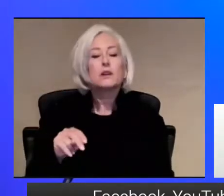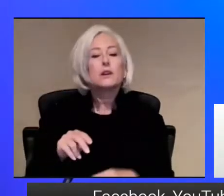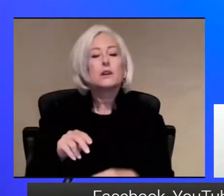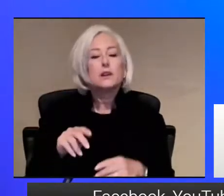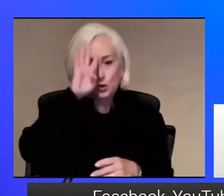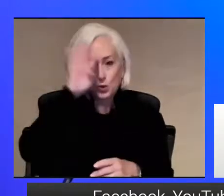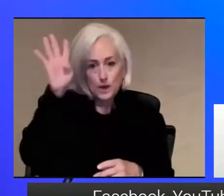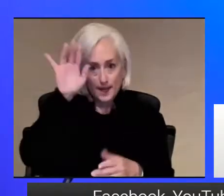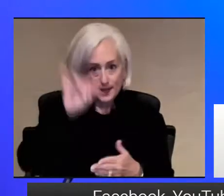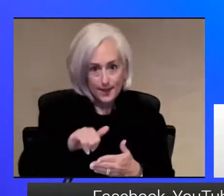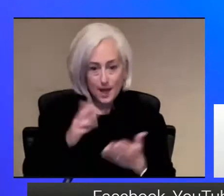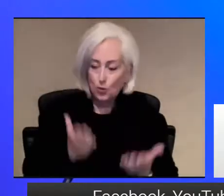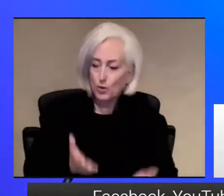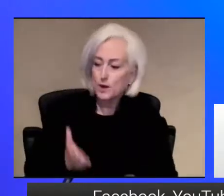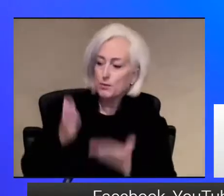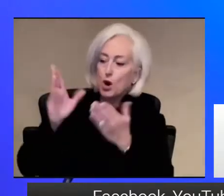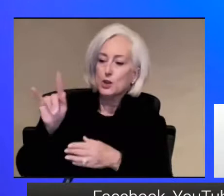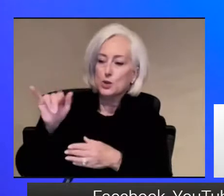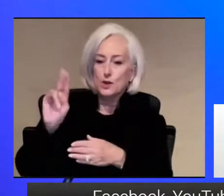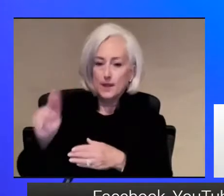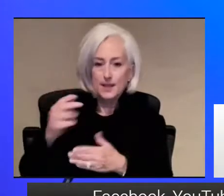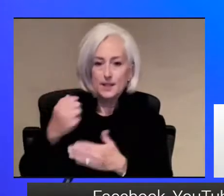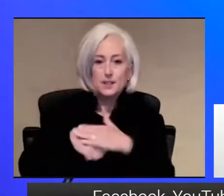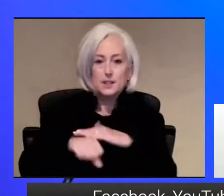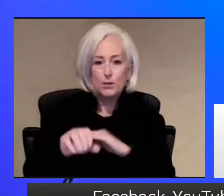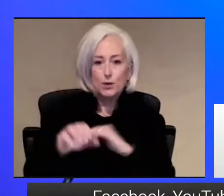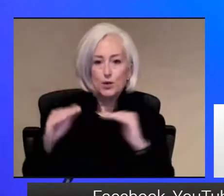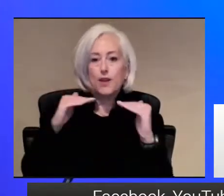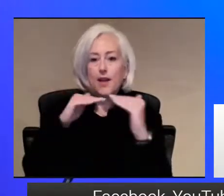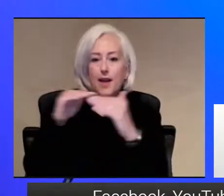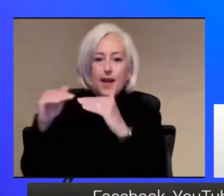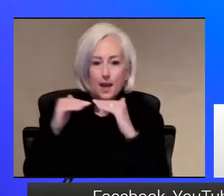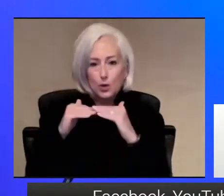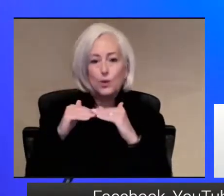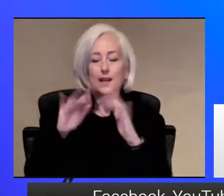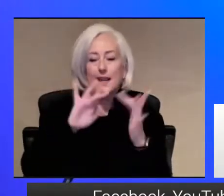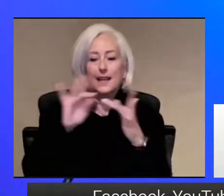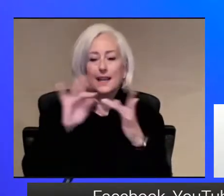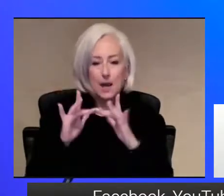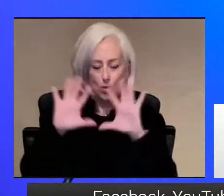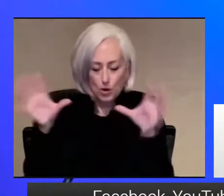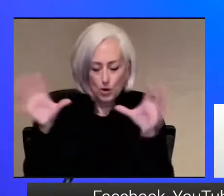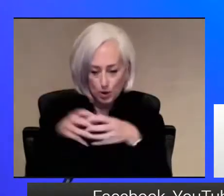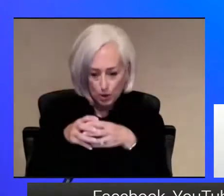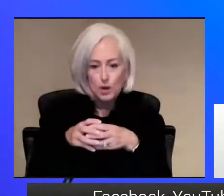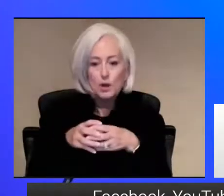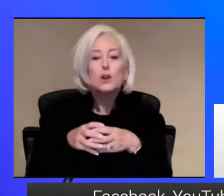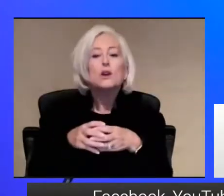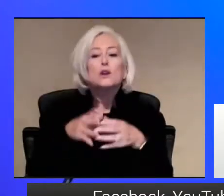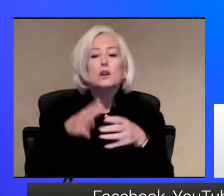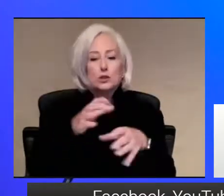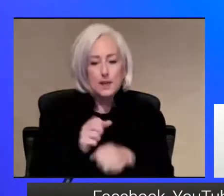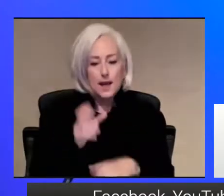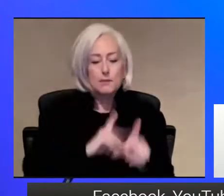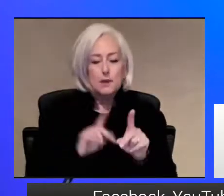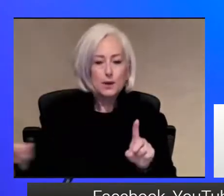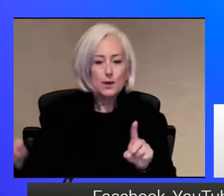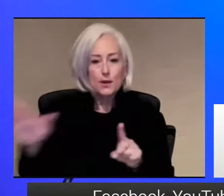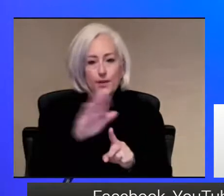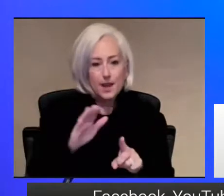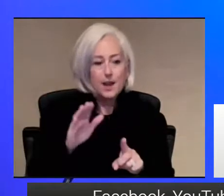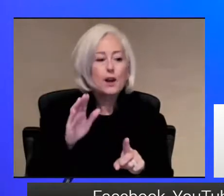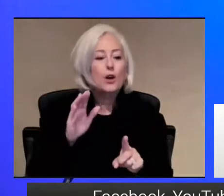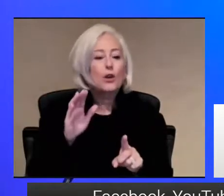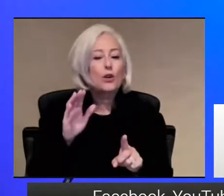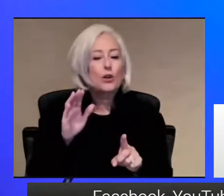Equity Network, to get patient input, to get stakeholders input in our community, to really validate that statement, to make sure